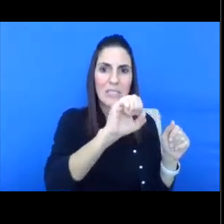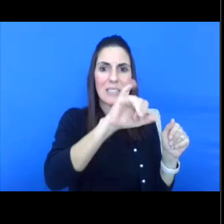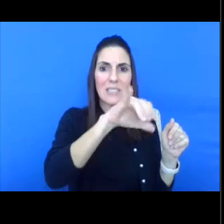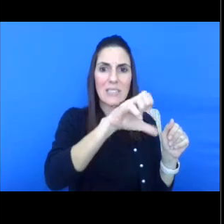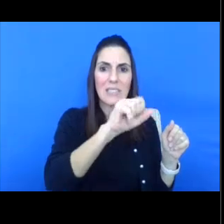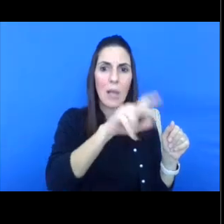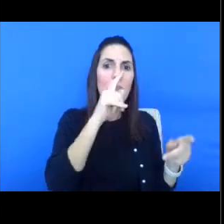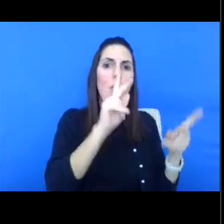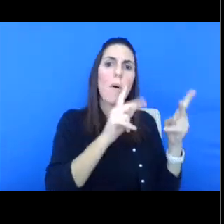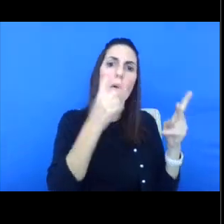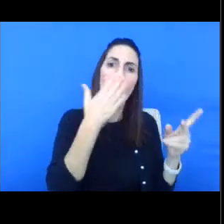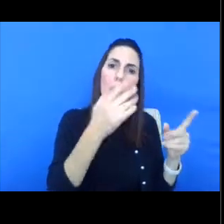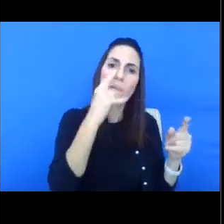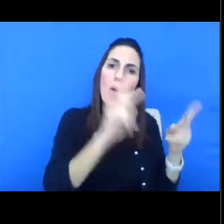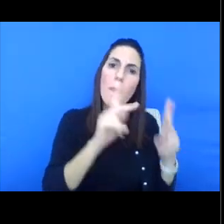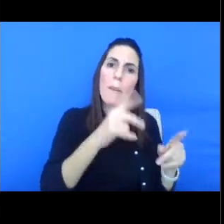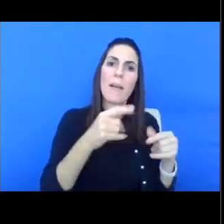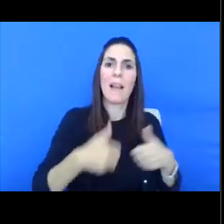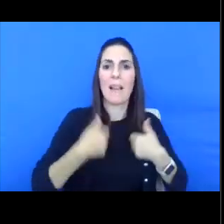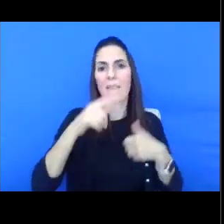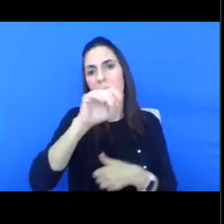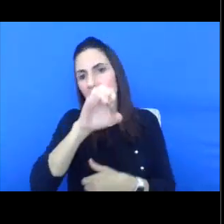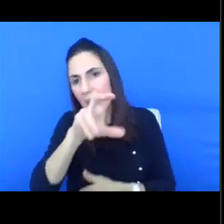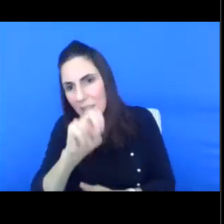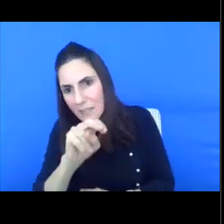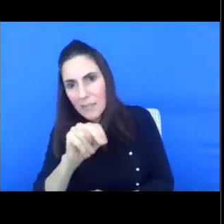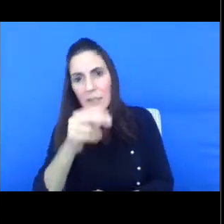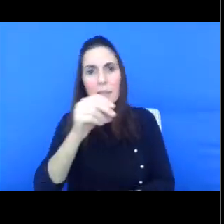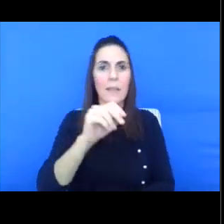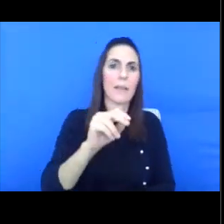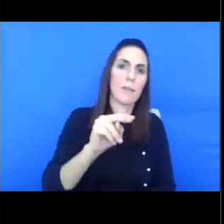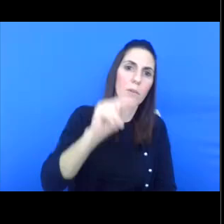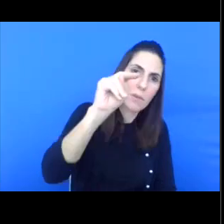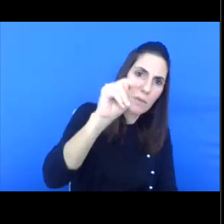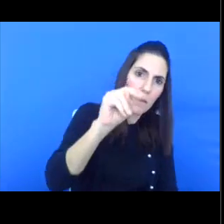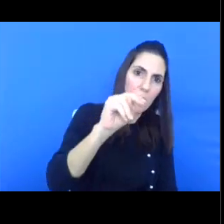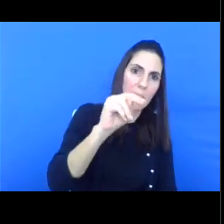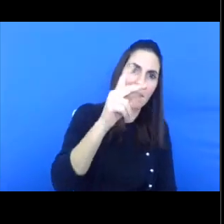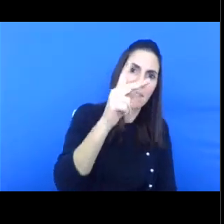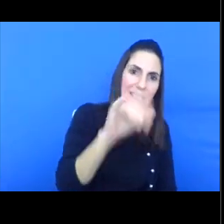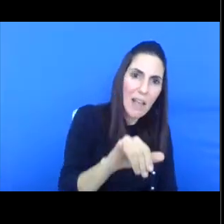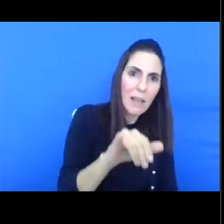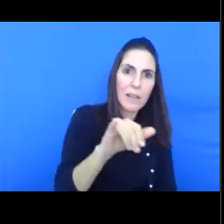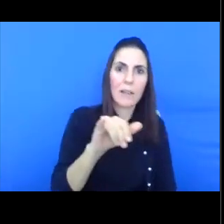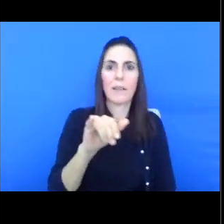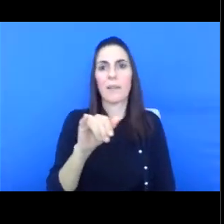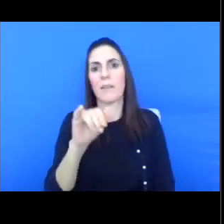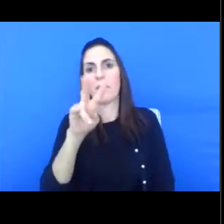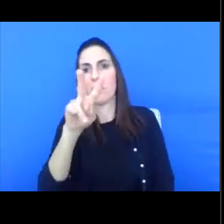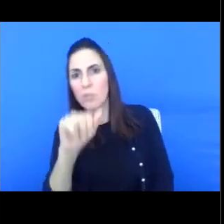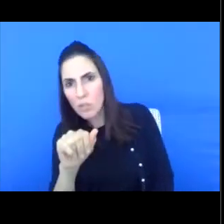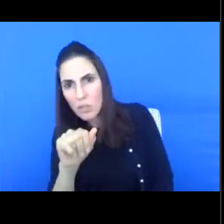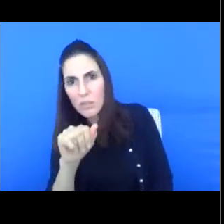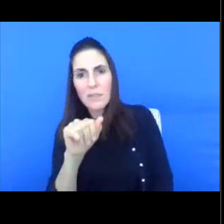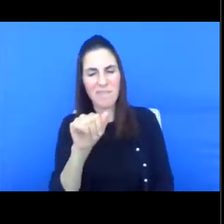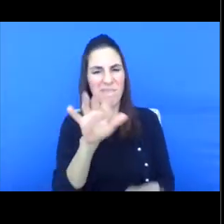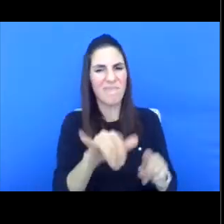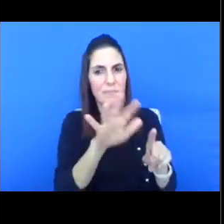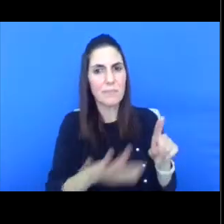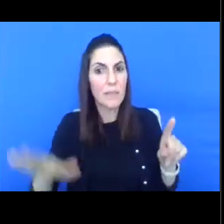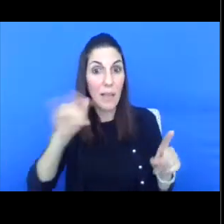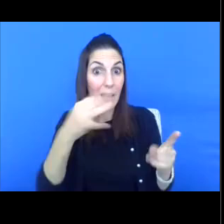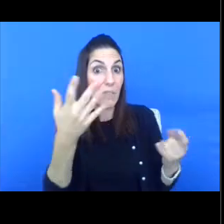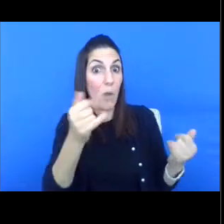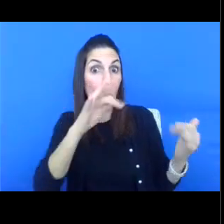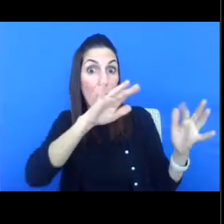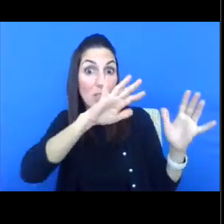Tennessee, Kentucky, West Virginia, the mountains of North Carolina. That's good for those folks if they want snow. You know what